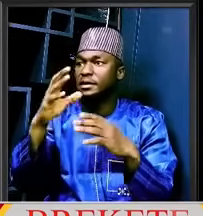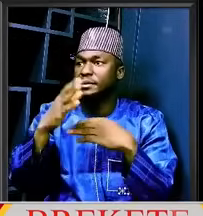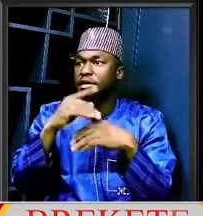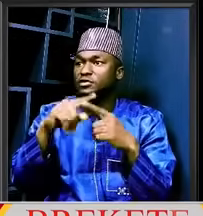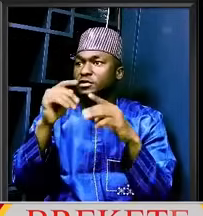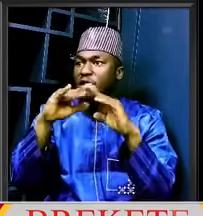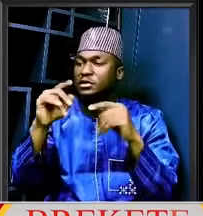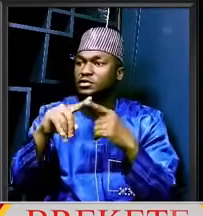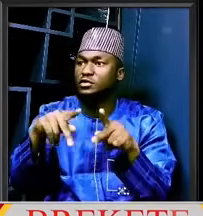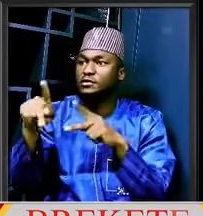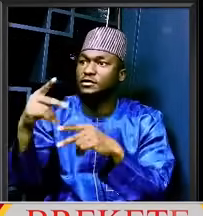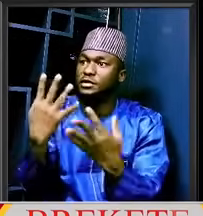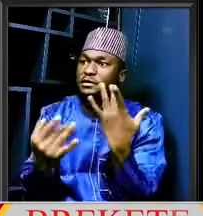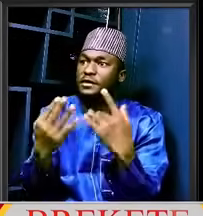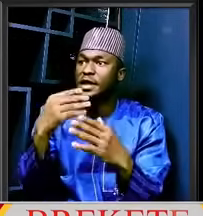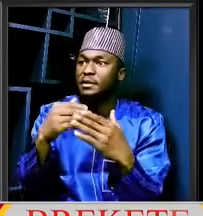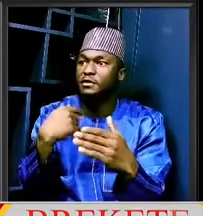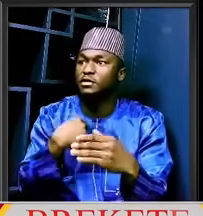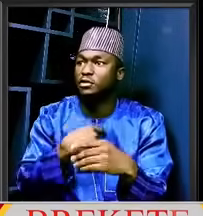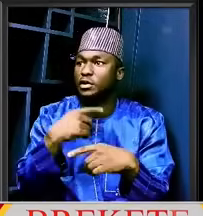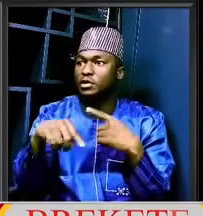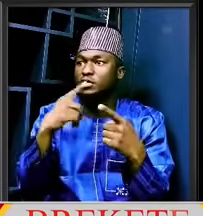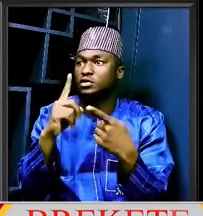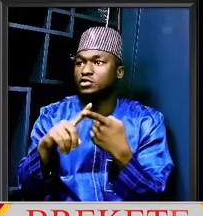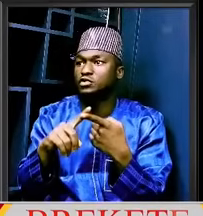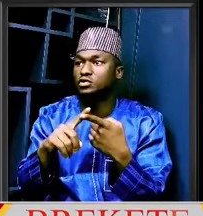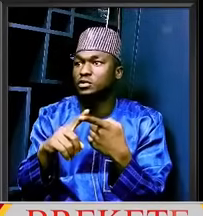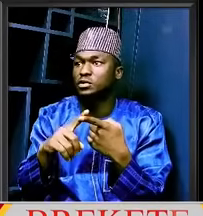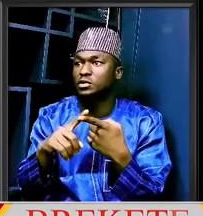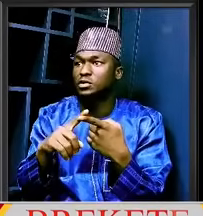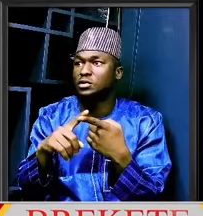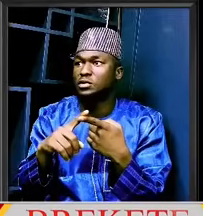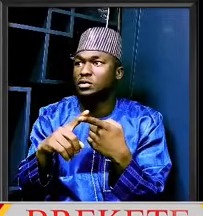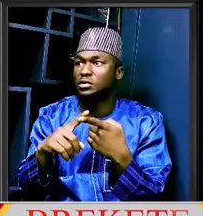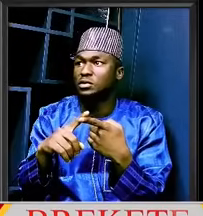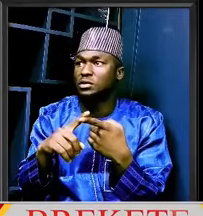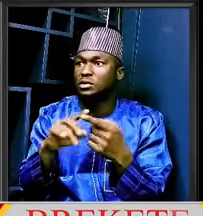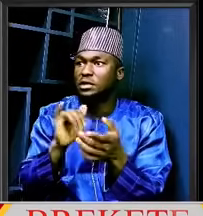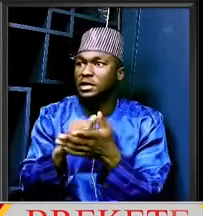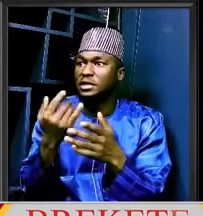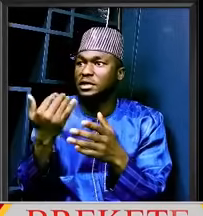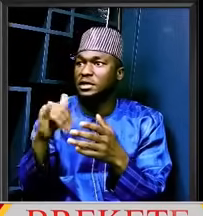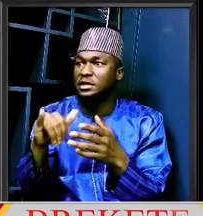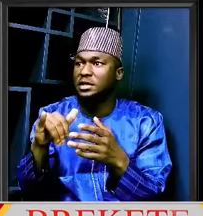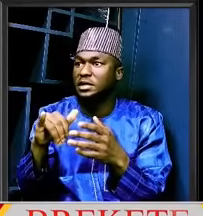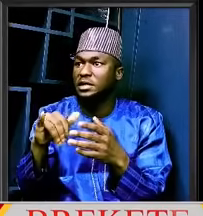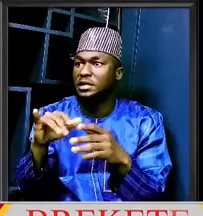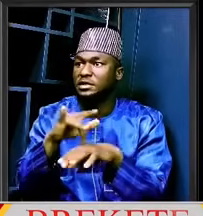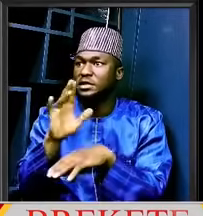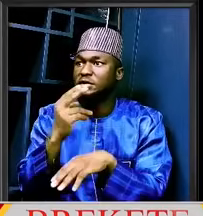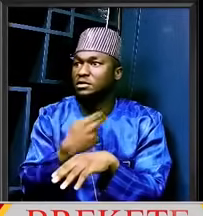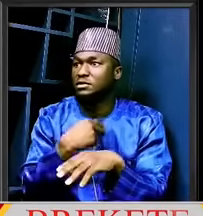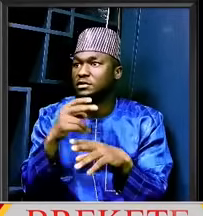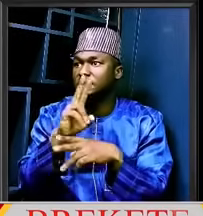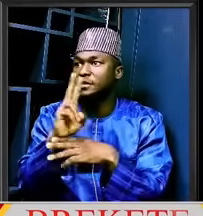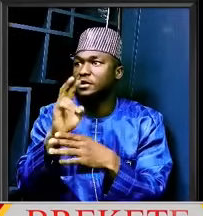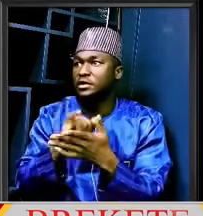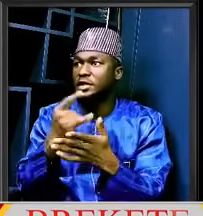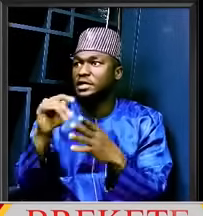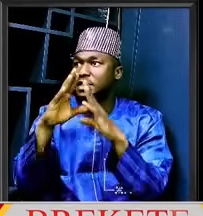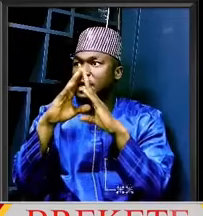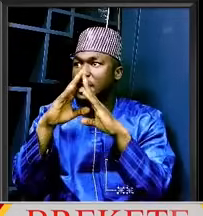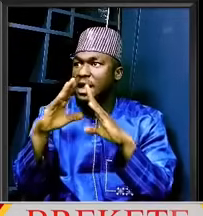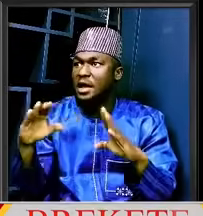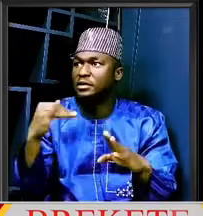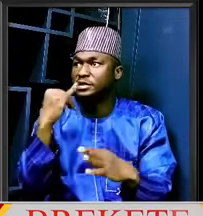fire. Before we would get to police station, they sent us video on our phone of our house burning. Now